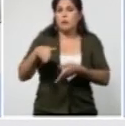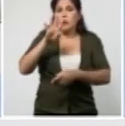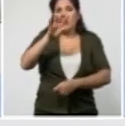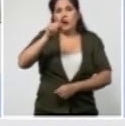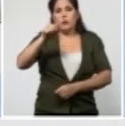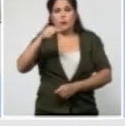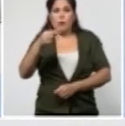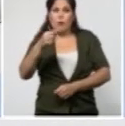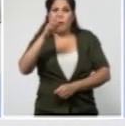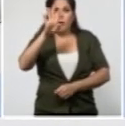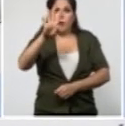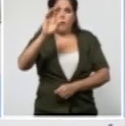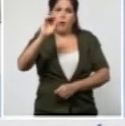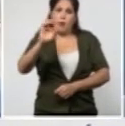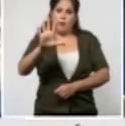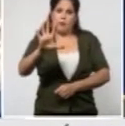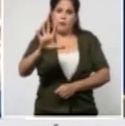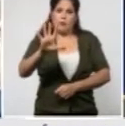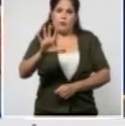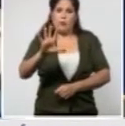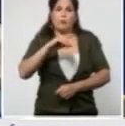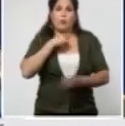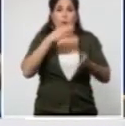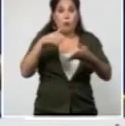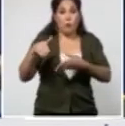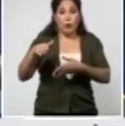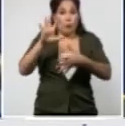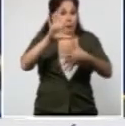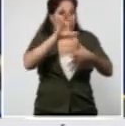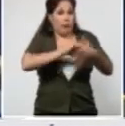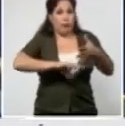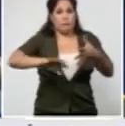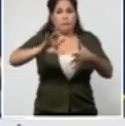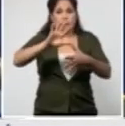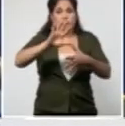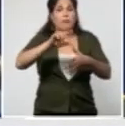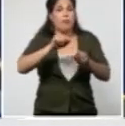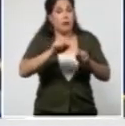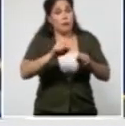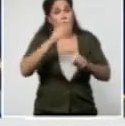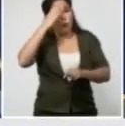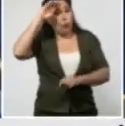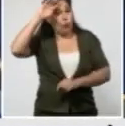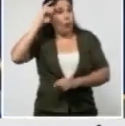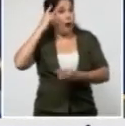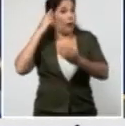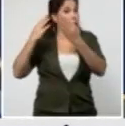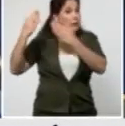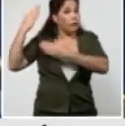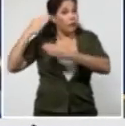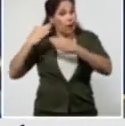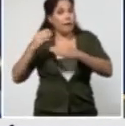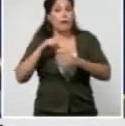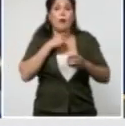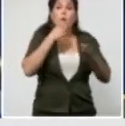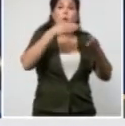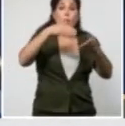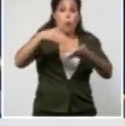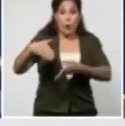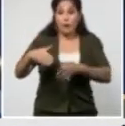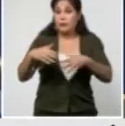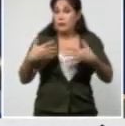272,930 deaths, and this represents a 4.45% lethality for the region. Cuba has